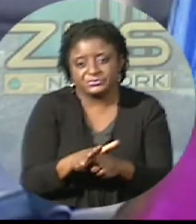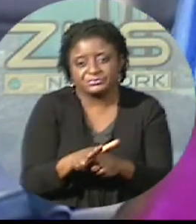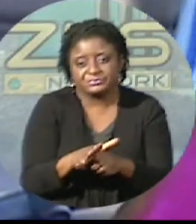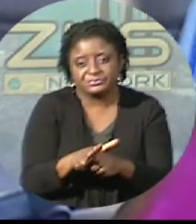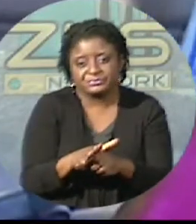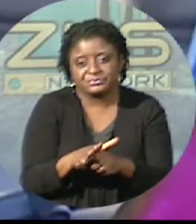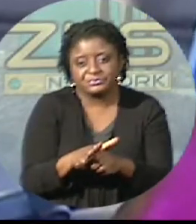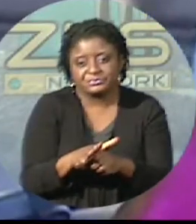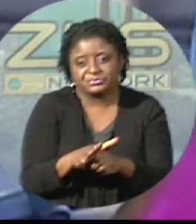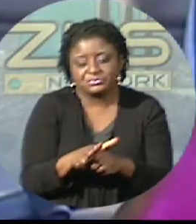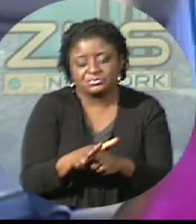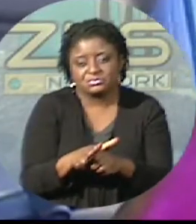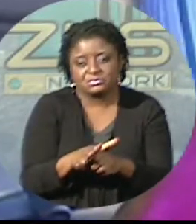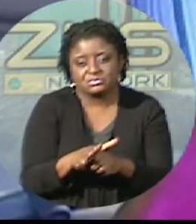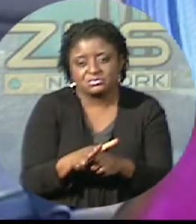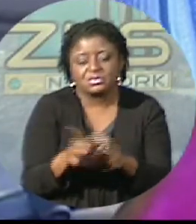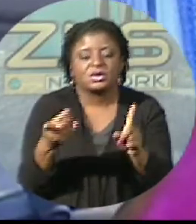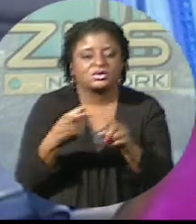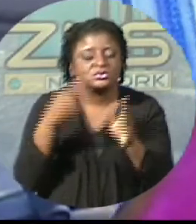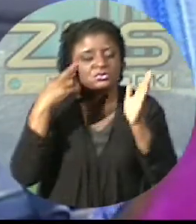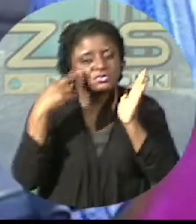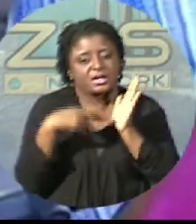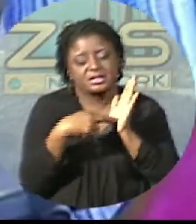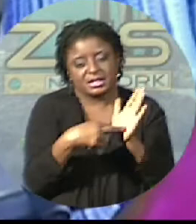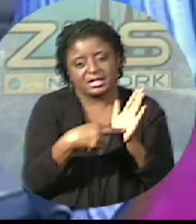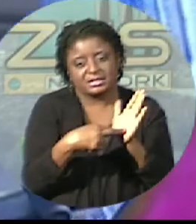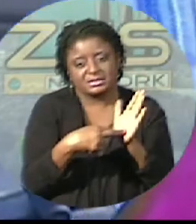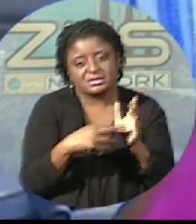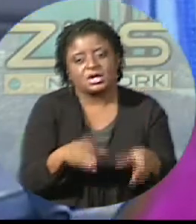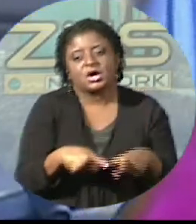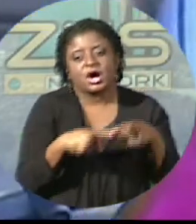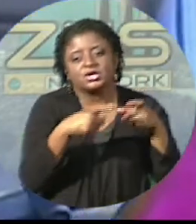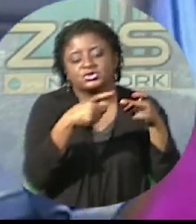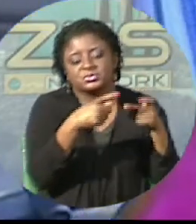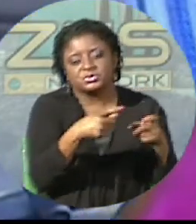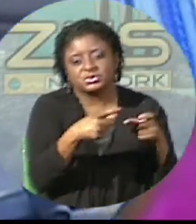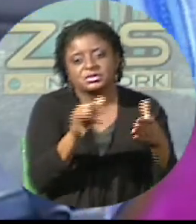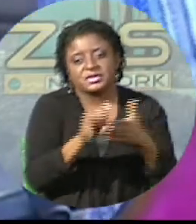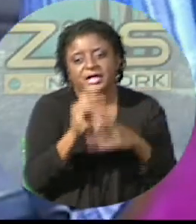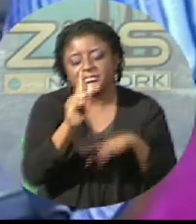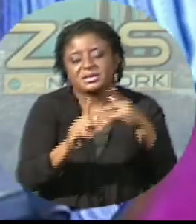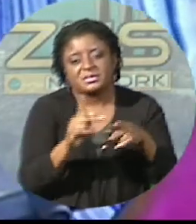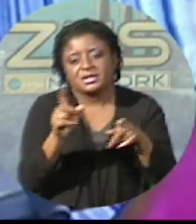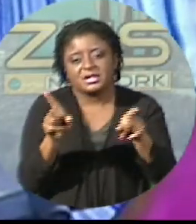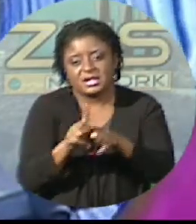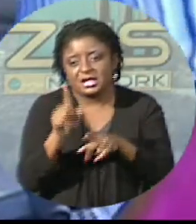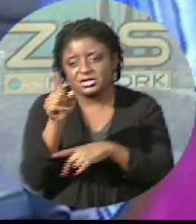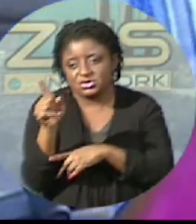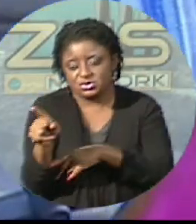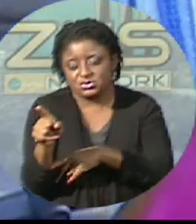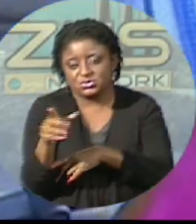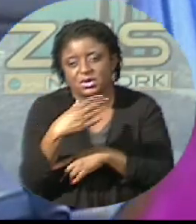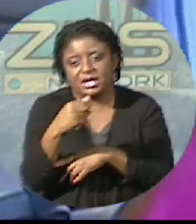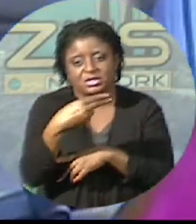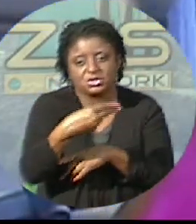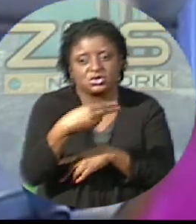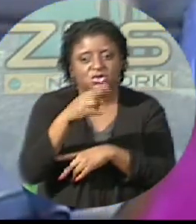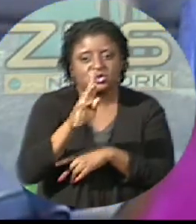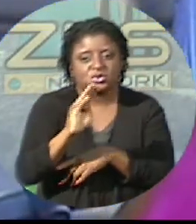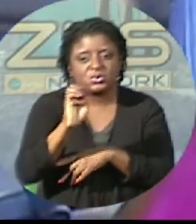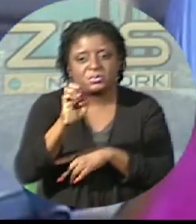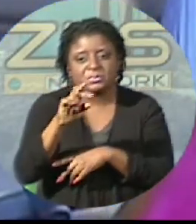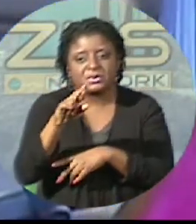to be able to recognize the contribution that people like you and Hubert Ingraham have